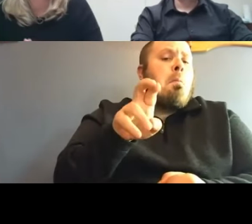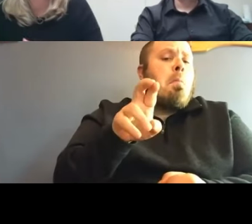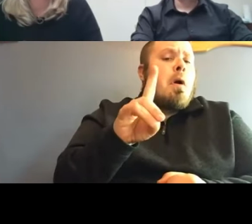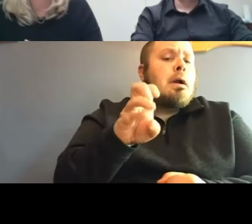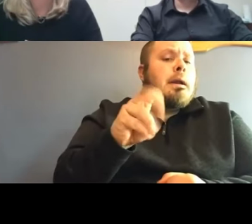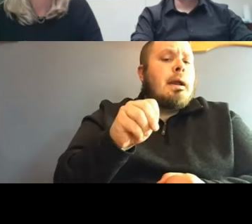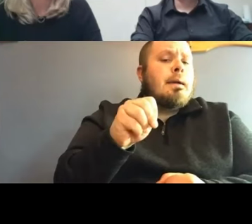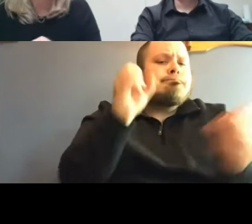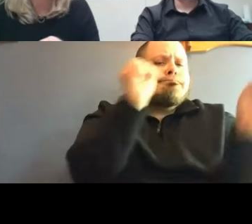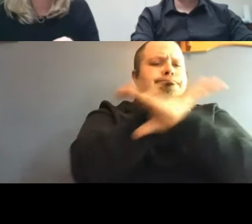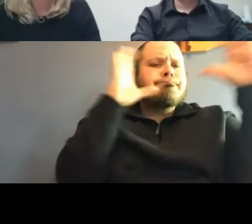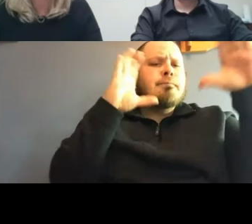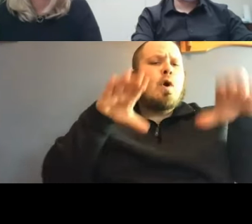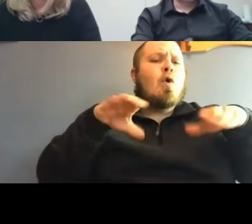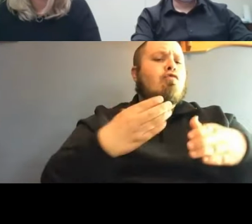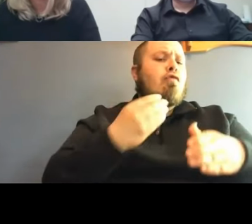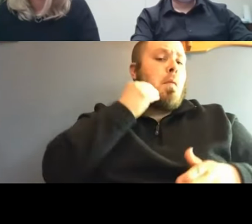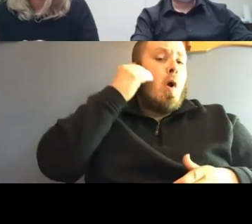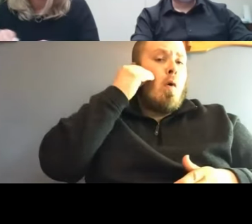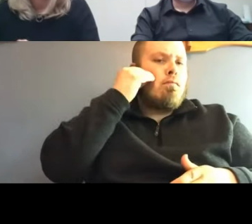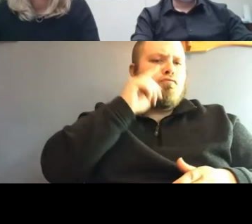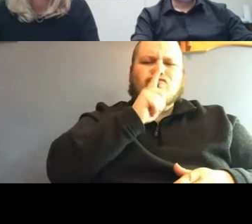is strictly under 21.